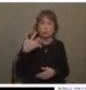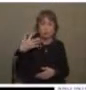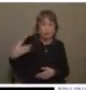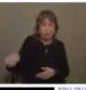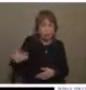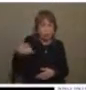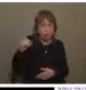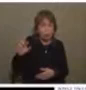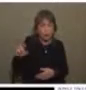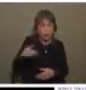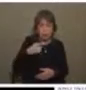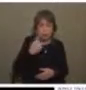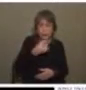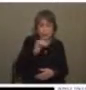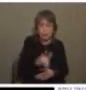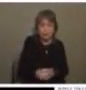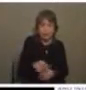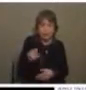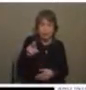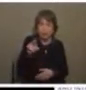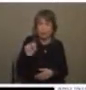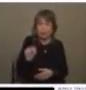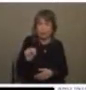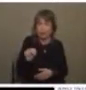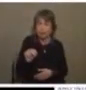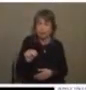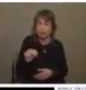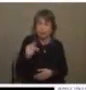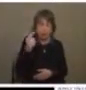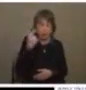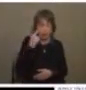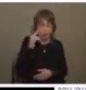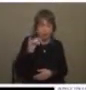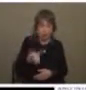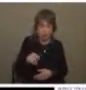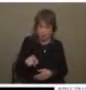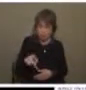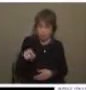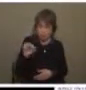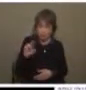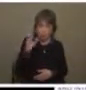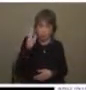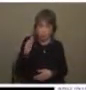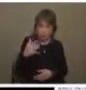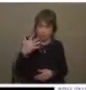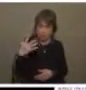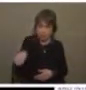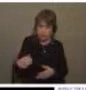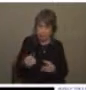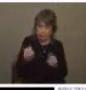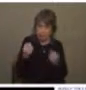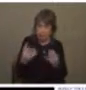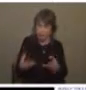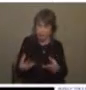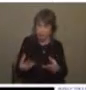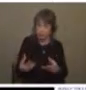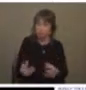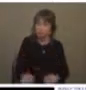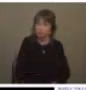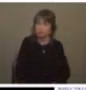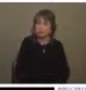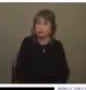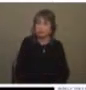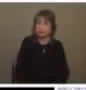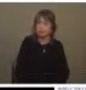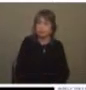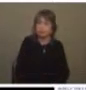over. So the UN predicts that Puerto Rico's going to lose population dramatically, and what you have in the lines is what the UN predicts. What you have in the dot is